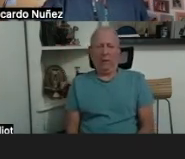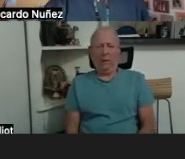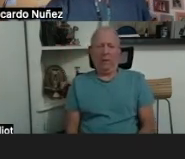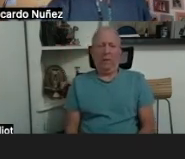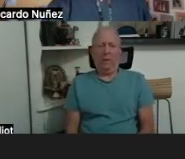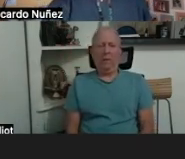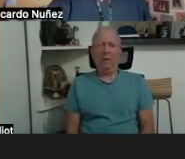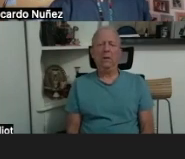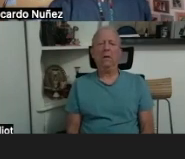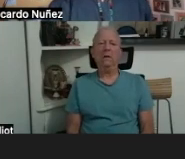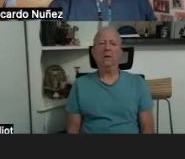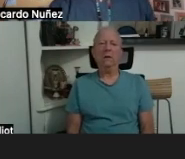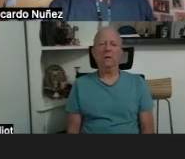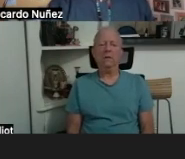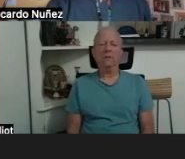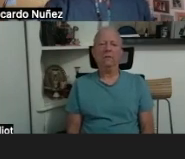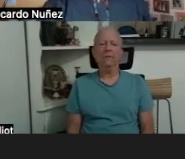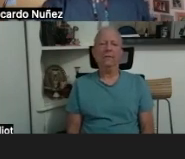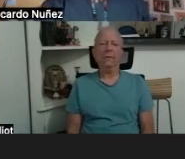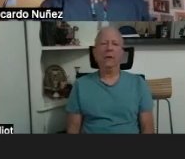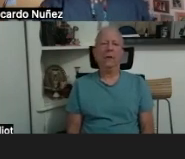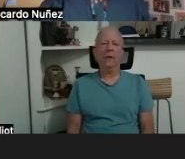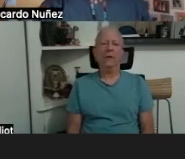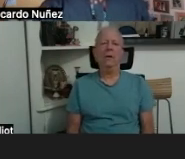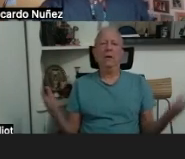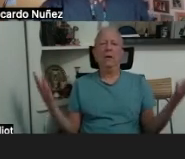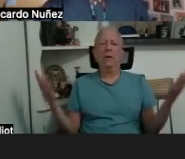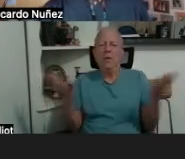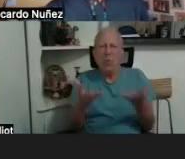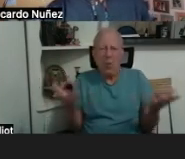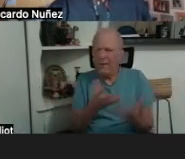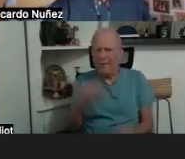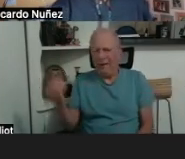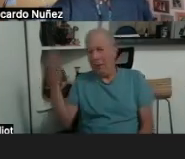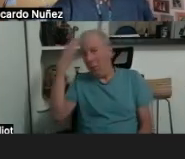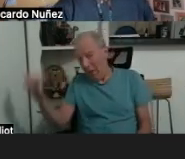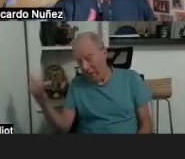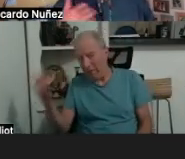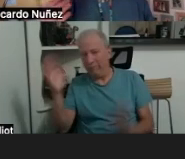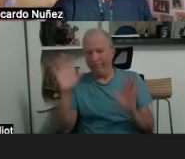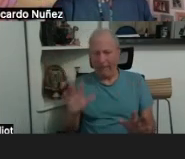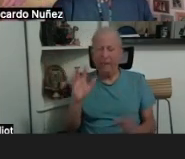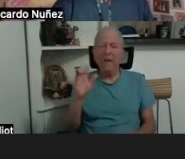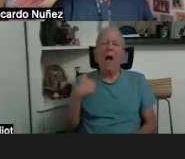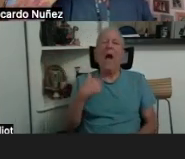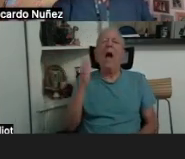So first, the what and why of cooperatives. So in this section, we're going to be